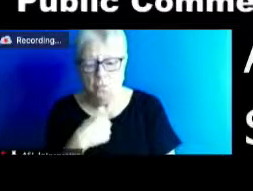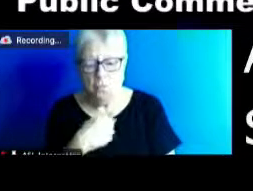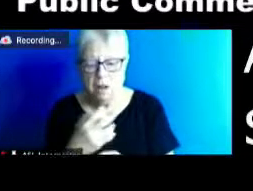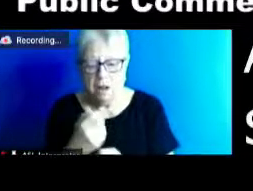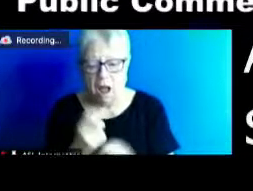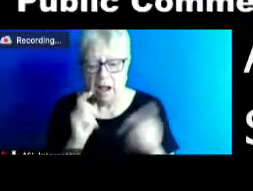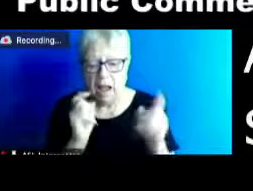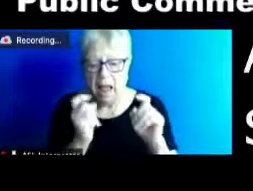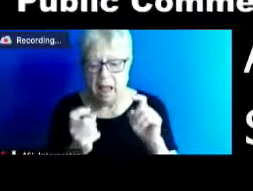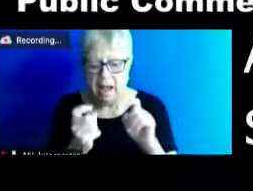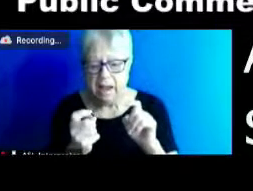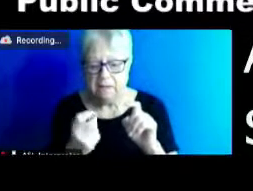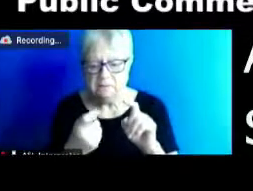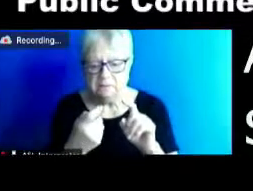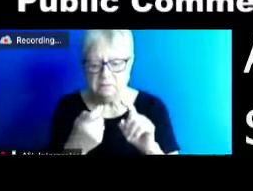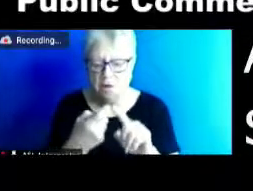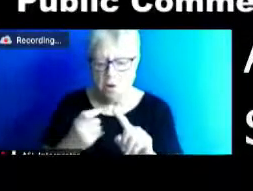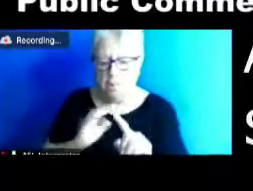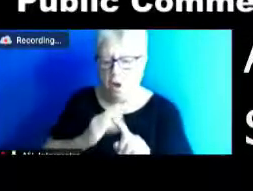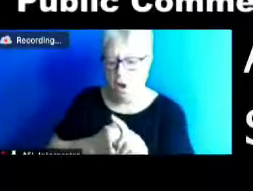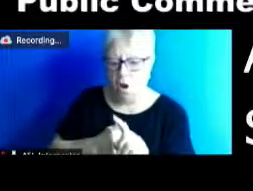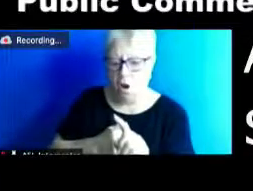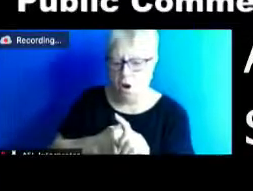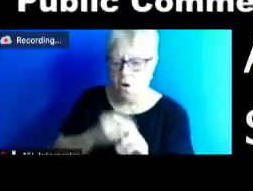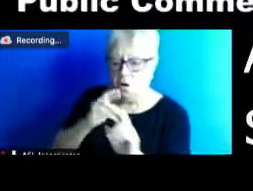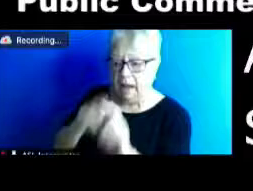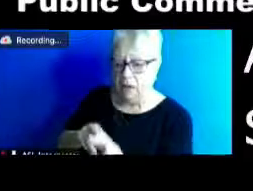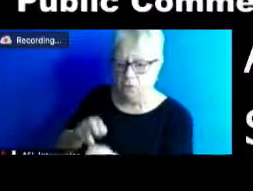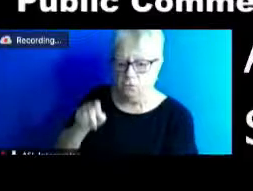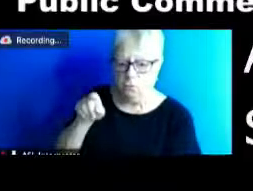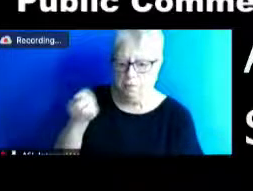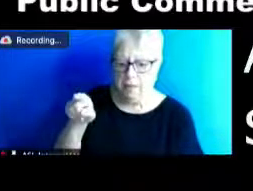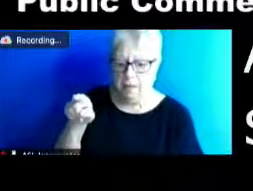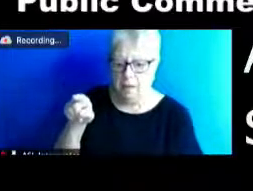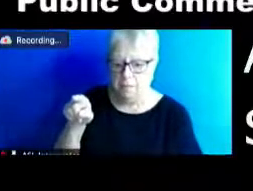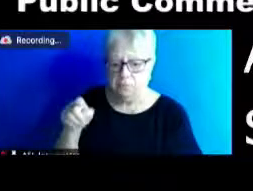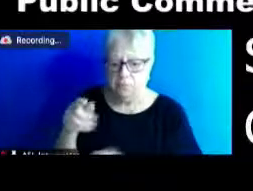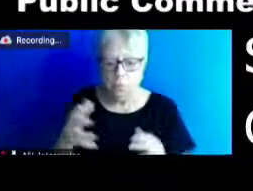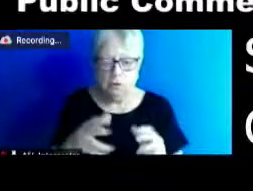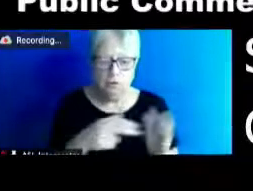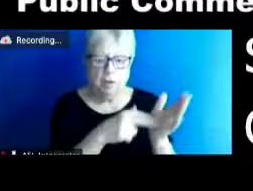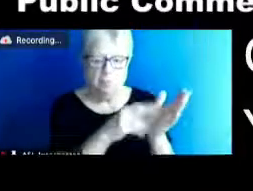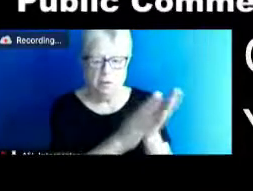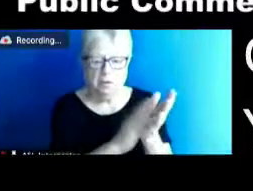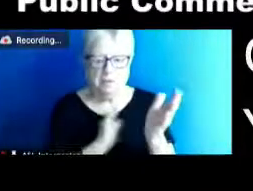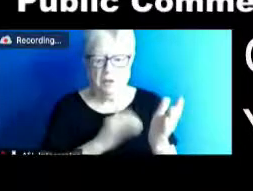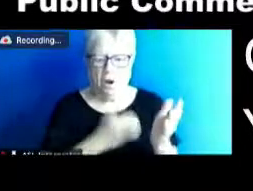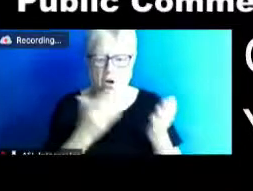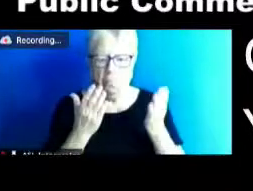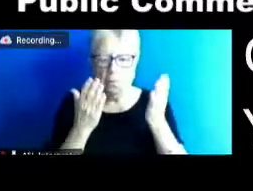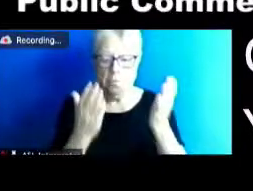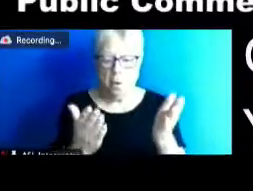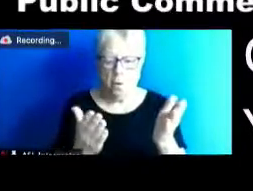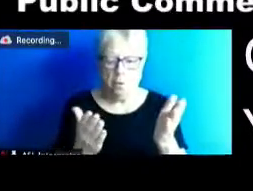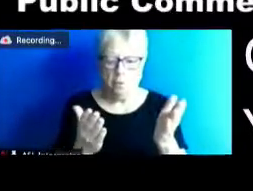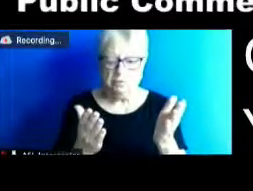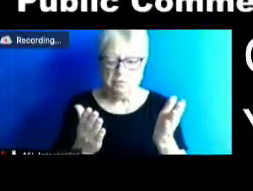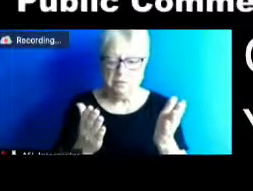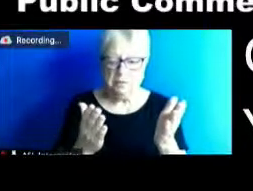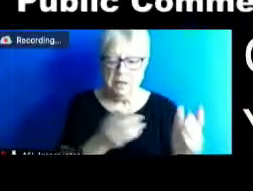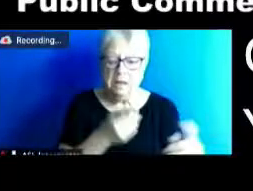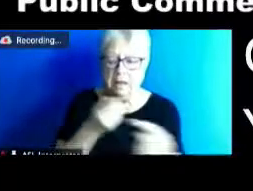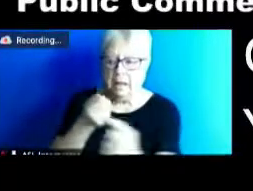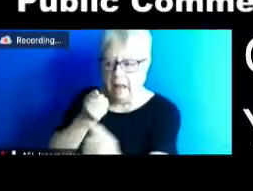edits to our counter, and so what you have posted is our proposed counter to what they've